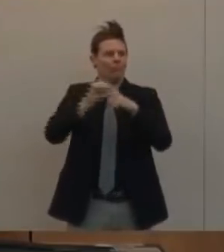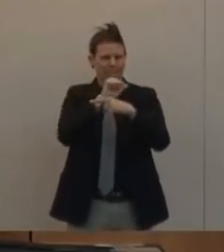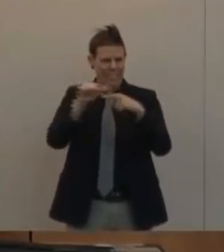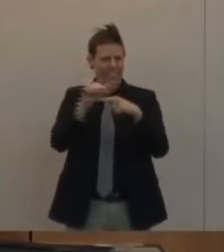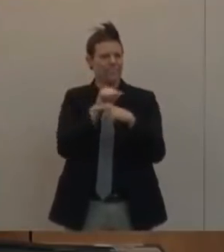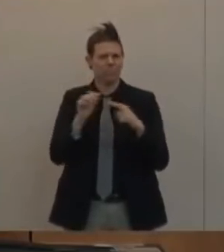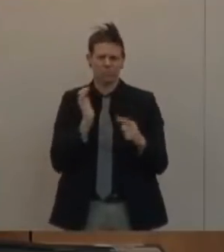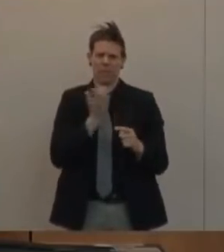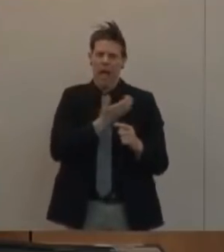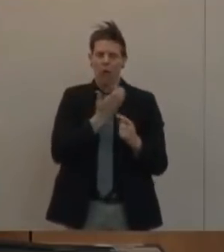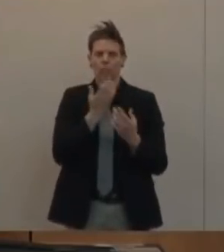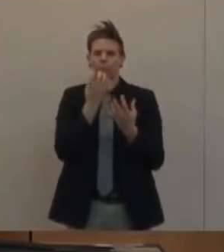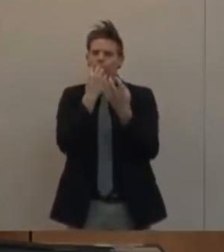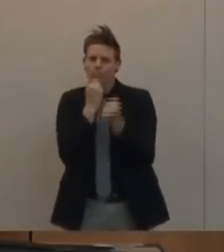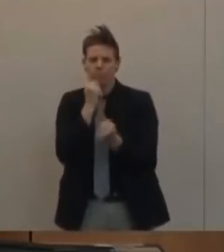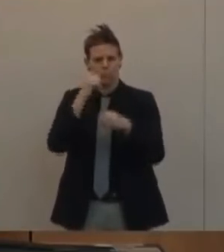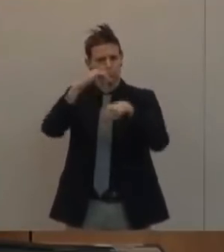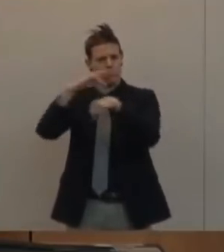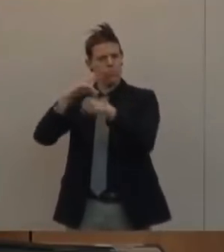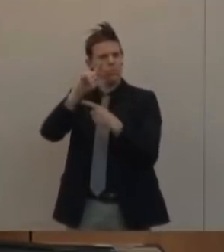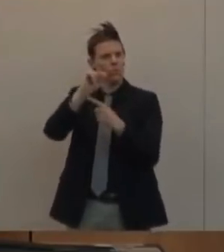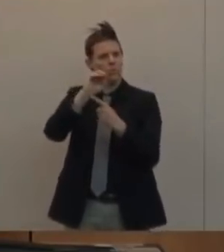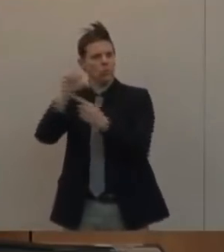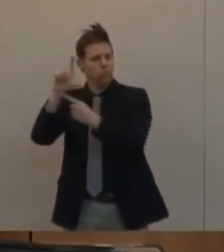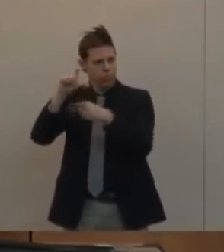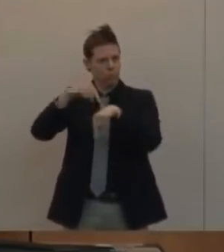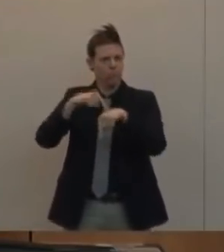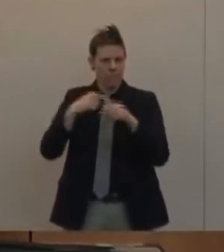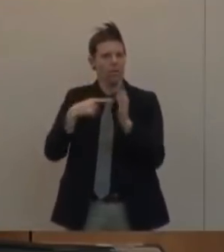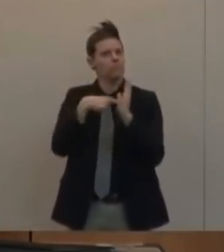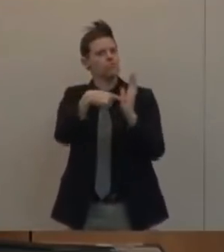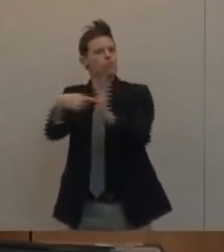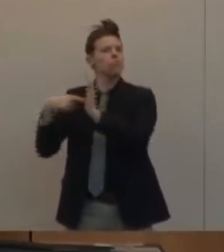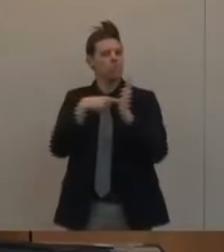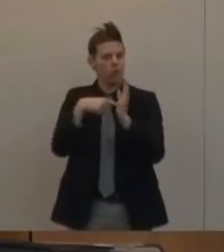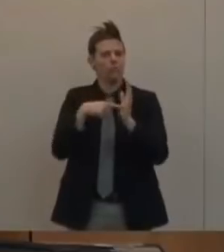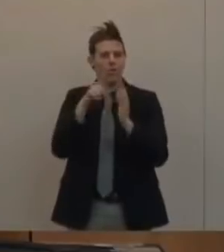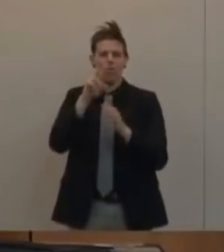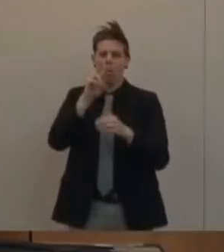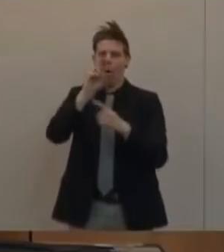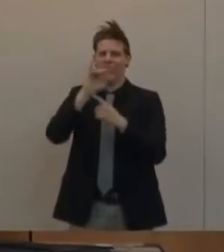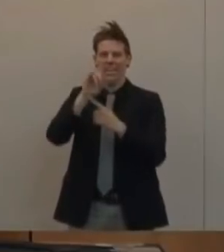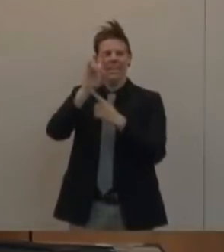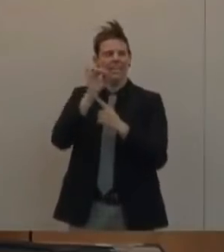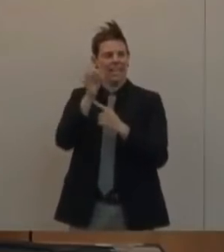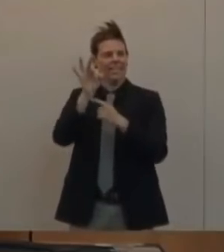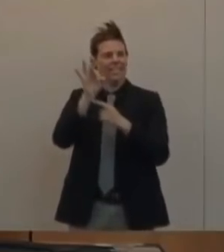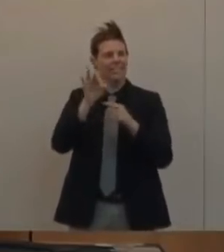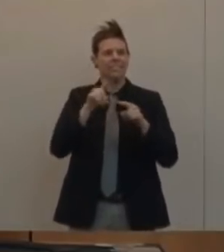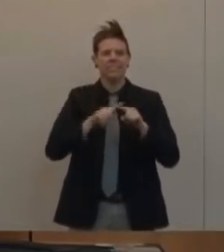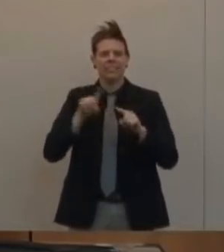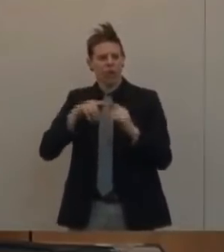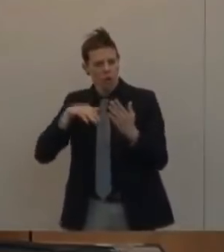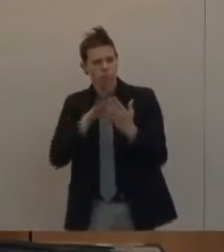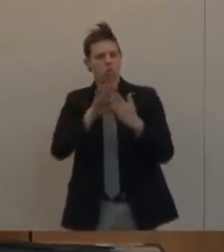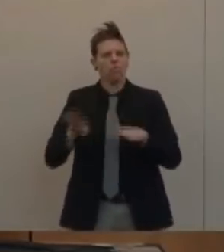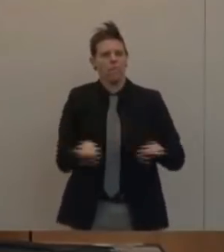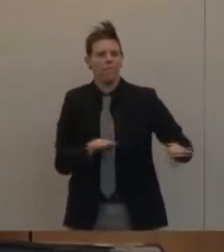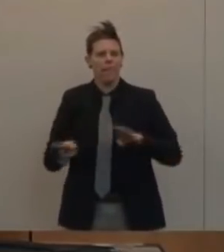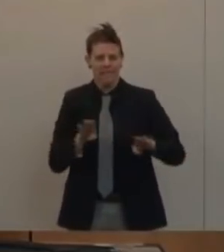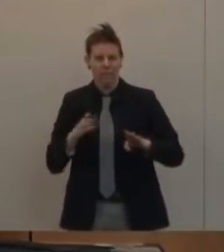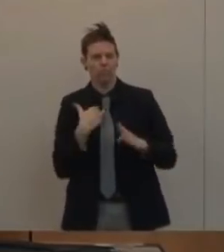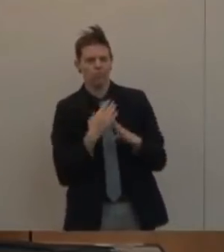model the right kind of COVID-19 mitigation behaviors. So with that, and I want to thank the